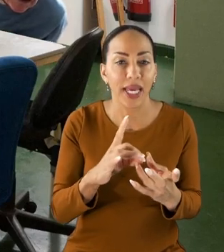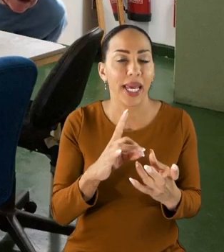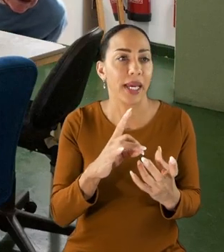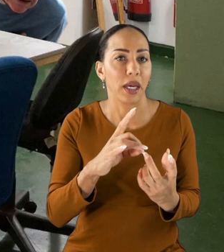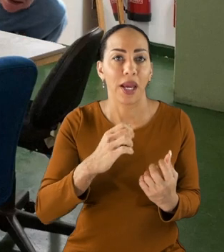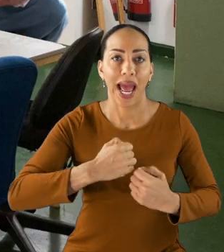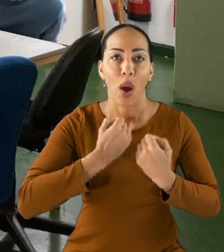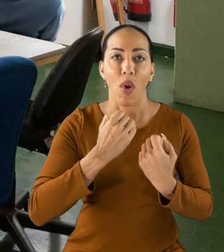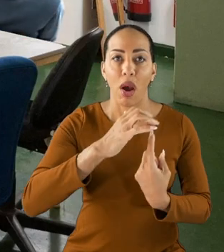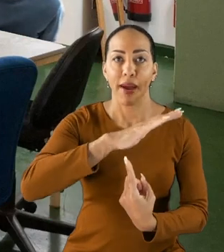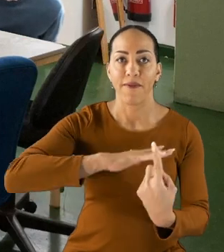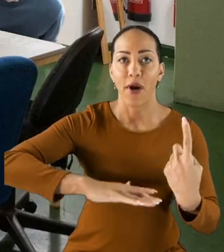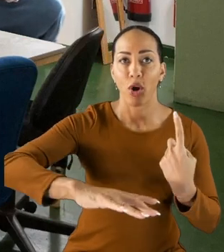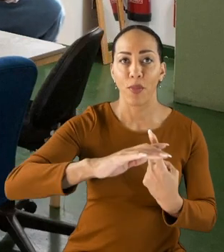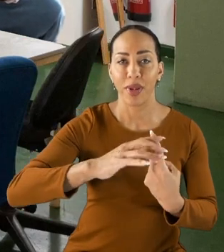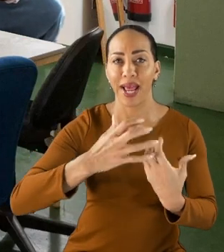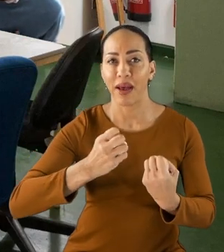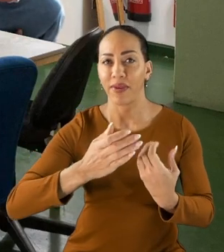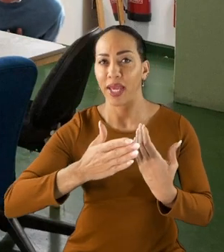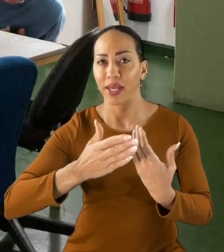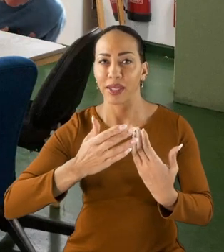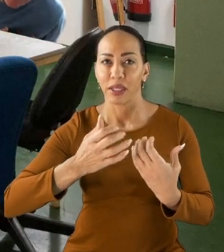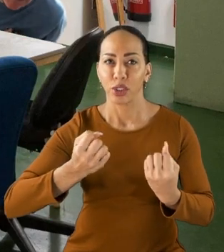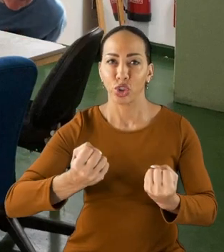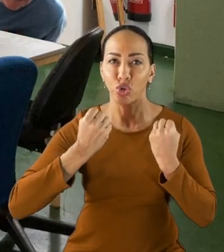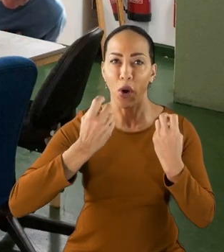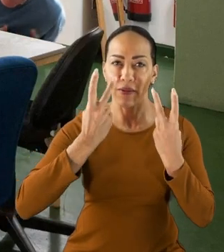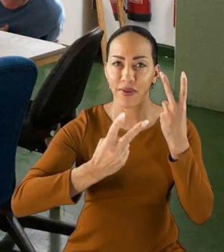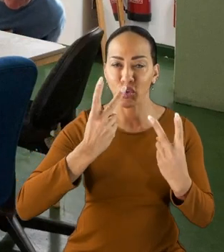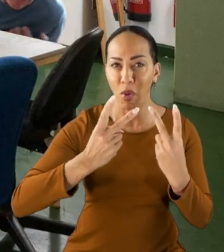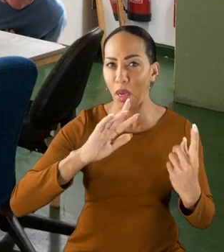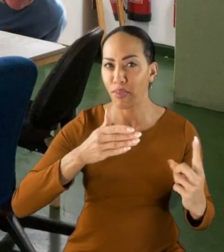visual approach that we're working with. I think,